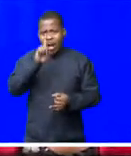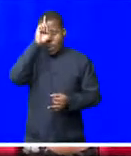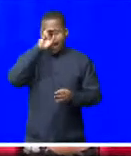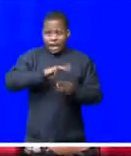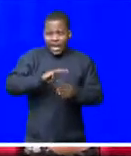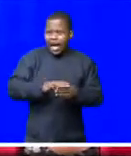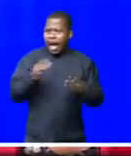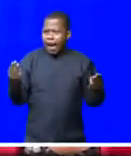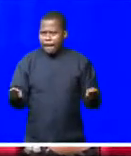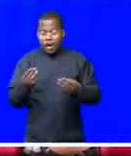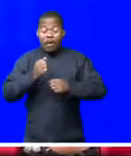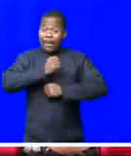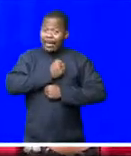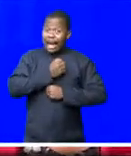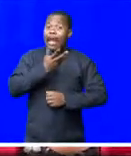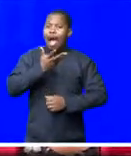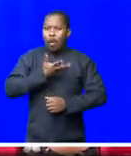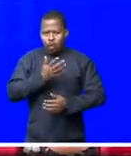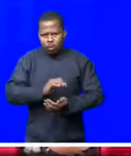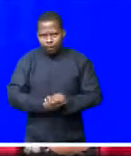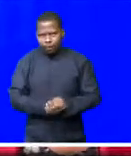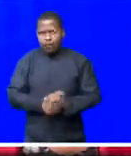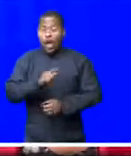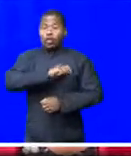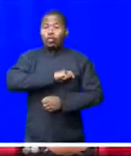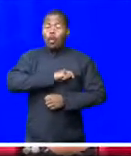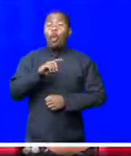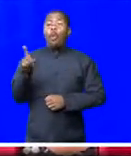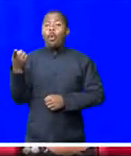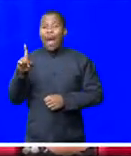liqiniso ukuthi vele emakhaya asifanani.